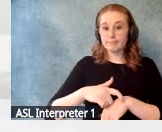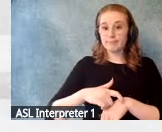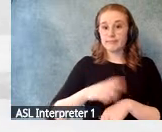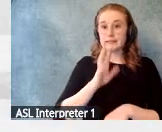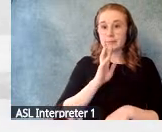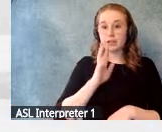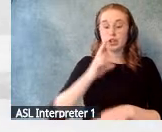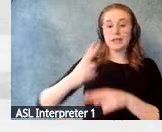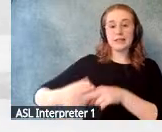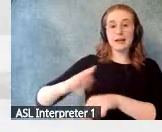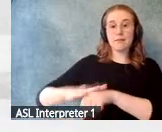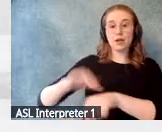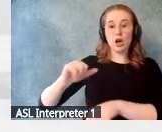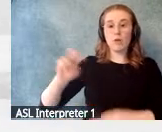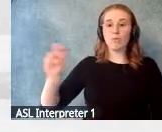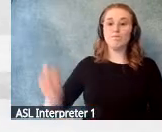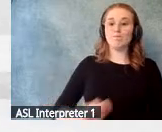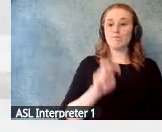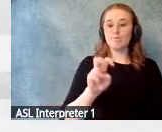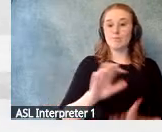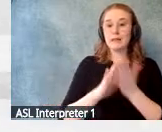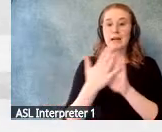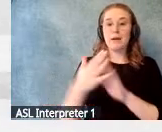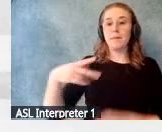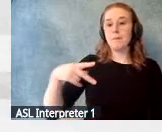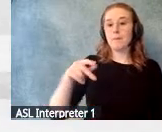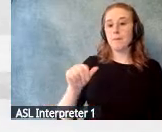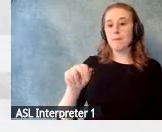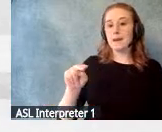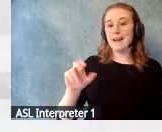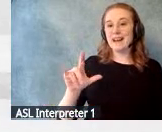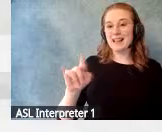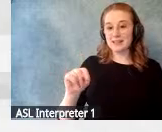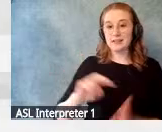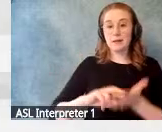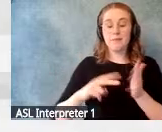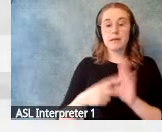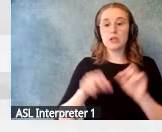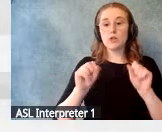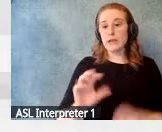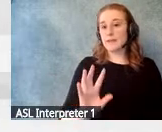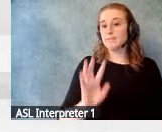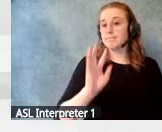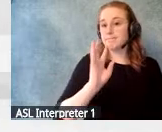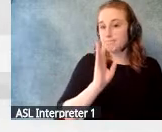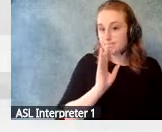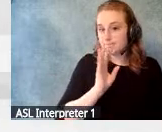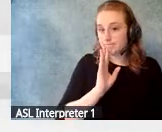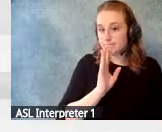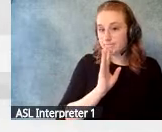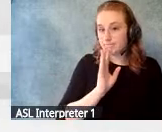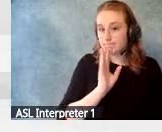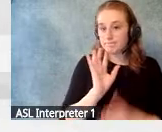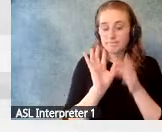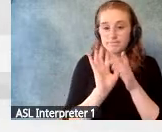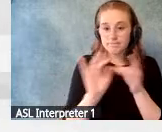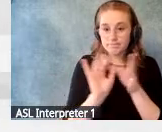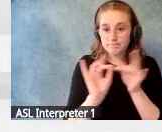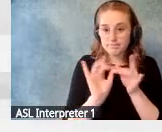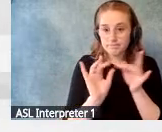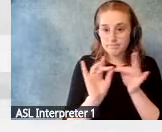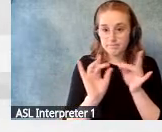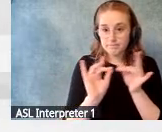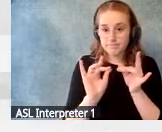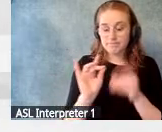and you will be promoted to panelist. This will allow you to unmute yourself and give you the ability to